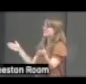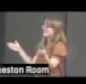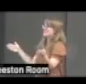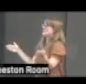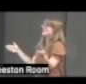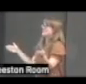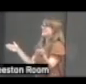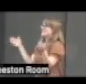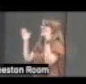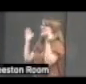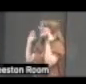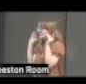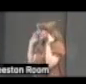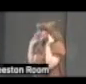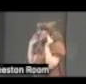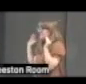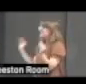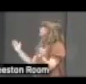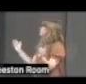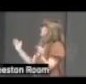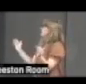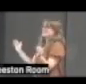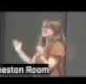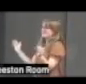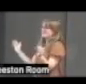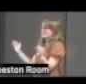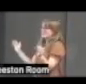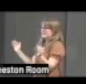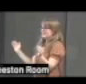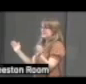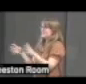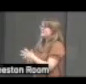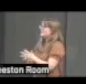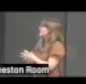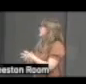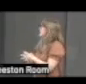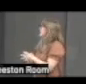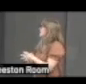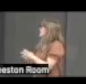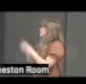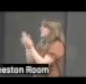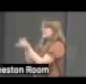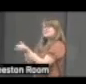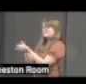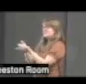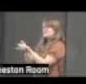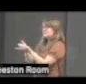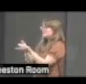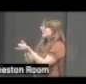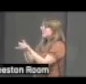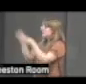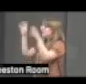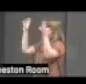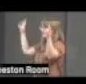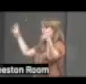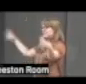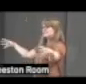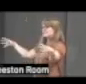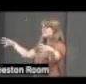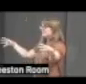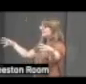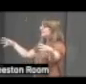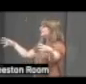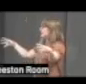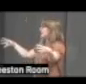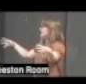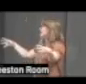give him the choice between two males, right? And so we basically put the female in the middle and we put two males